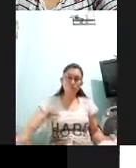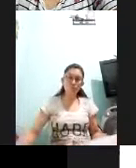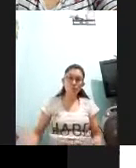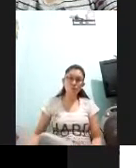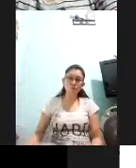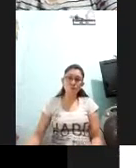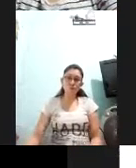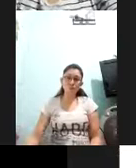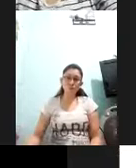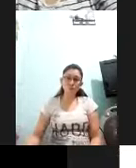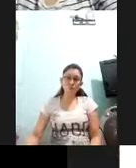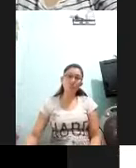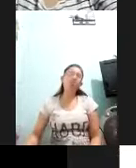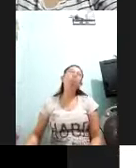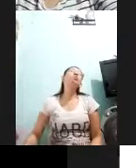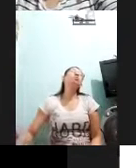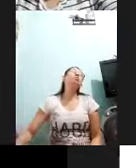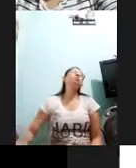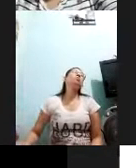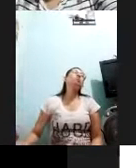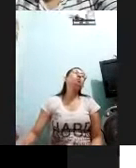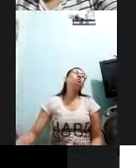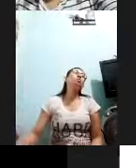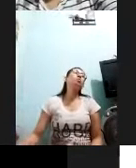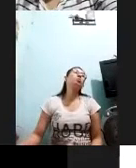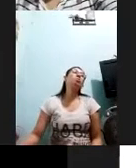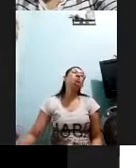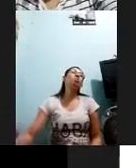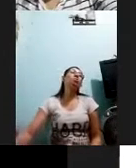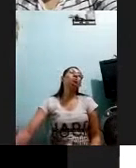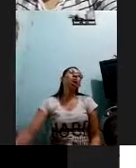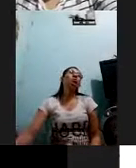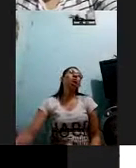Good evening. My name is Jamilet.